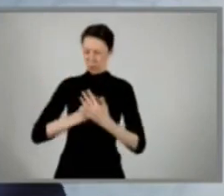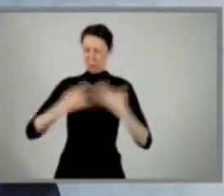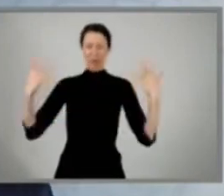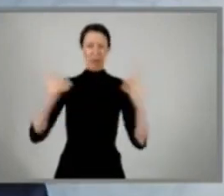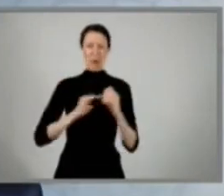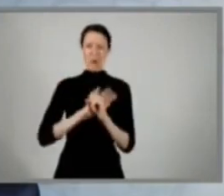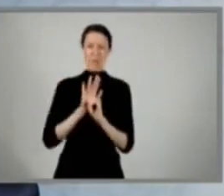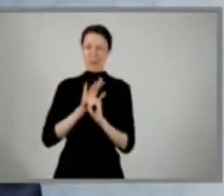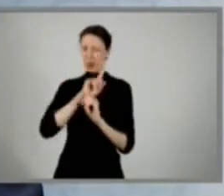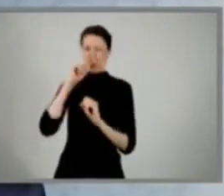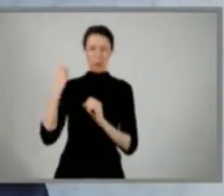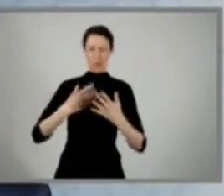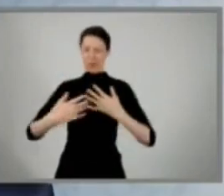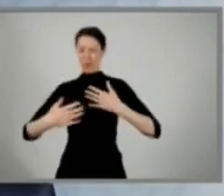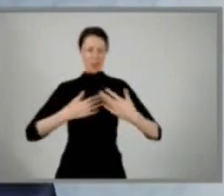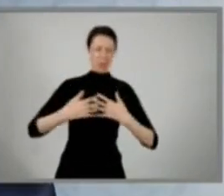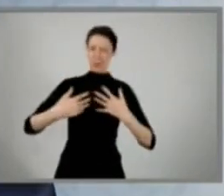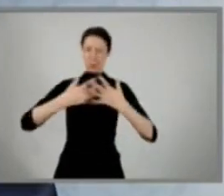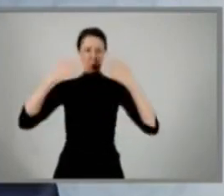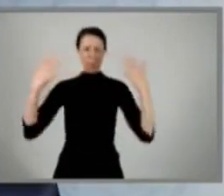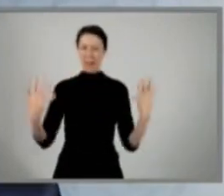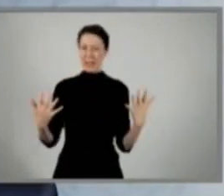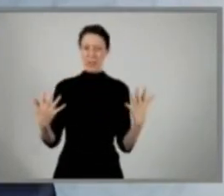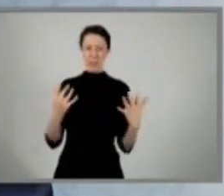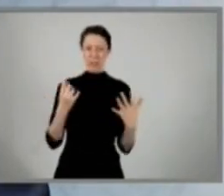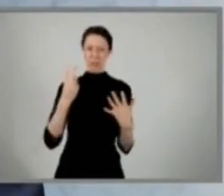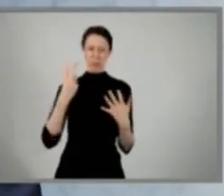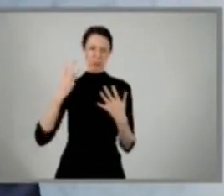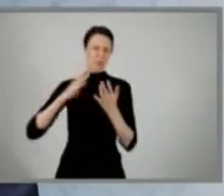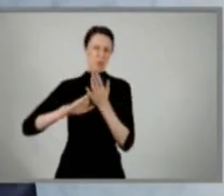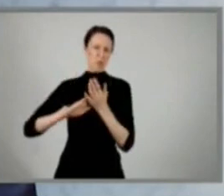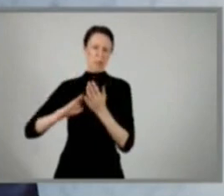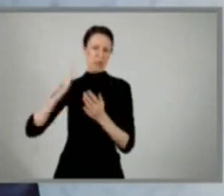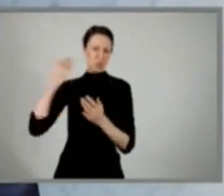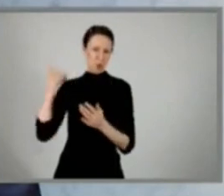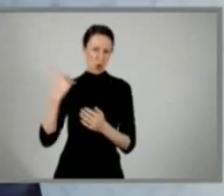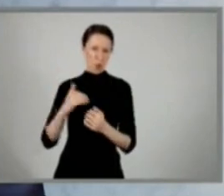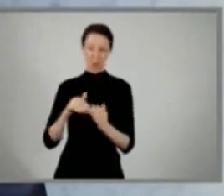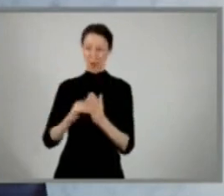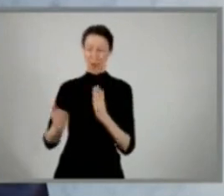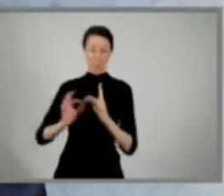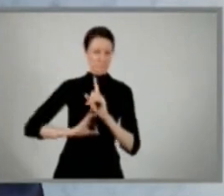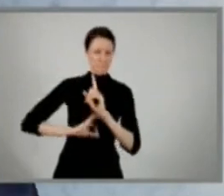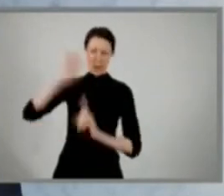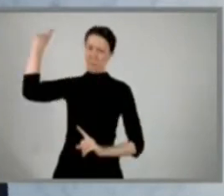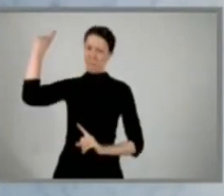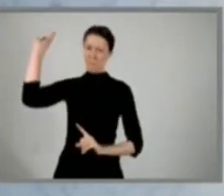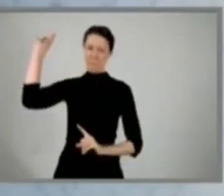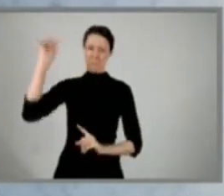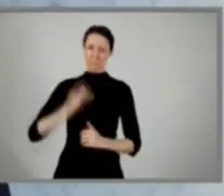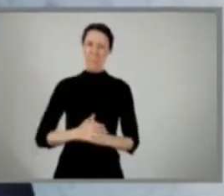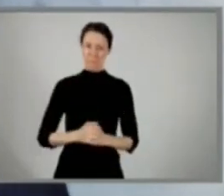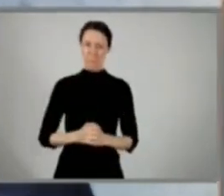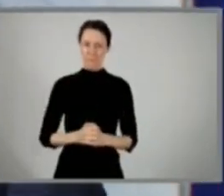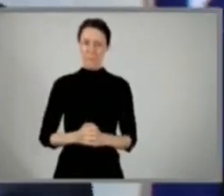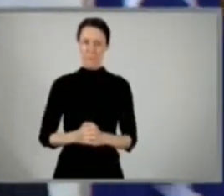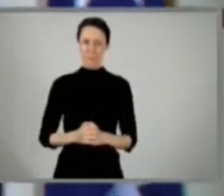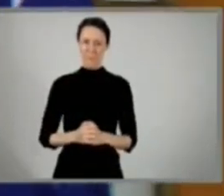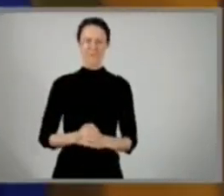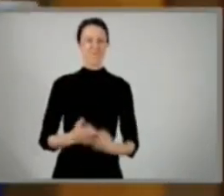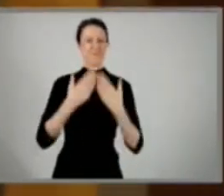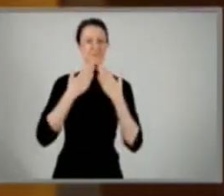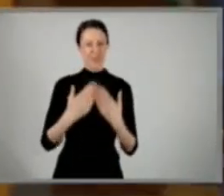3-4 months ago, but it's actually dramatically improved. Thanks, everyone. Thank you.